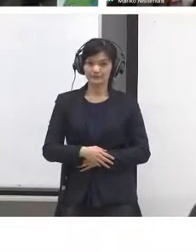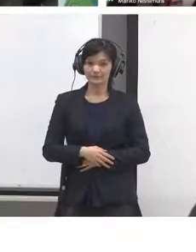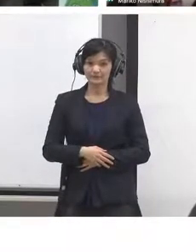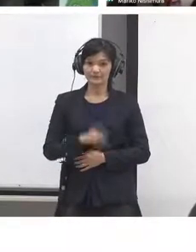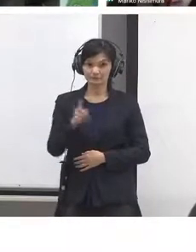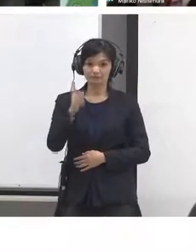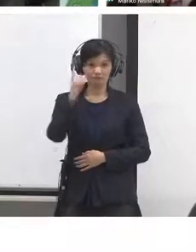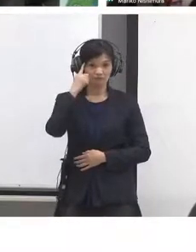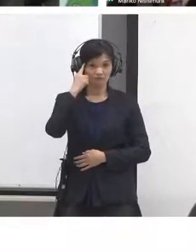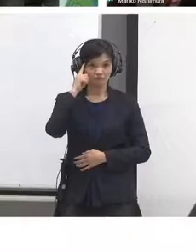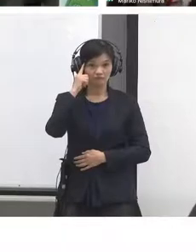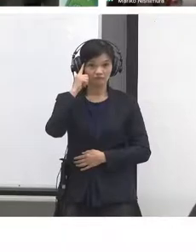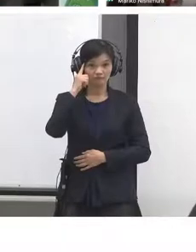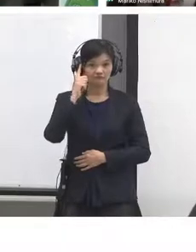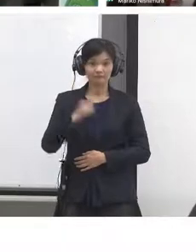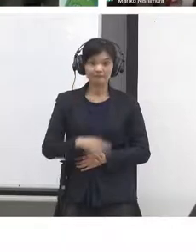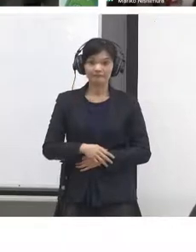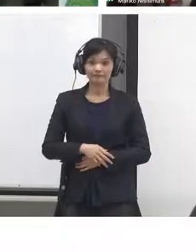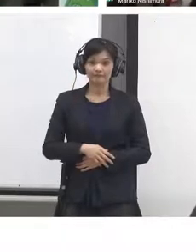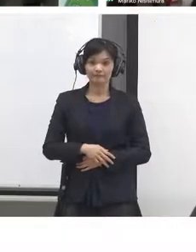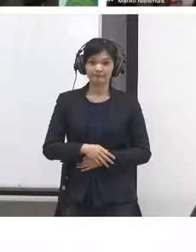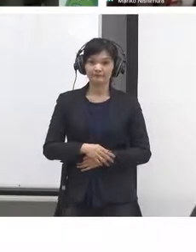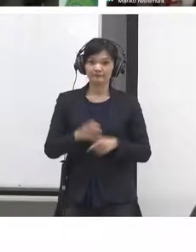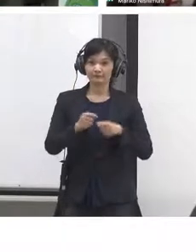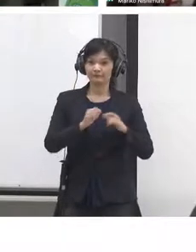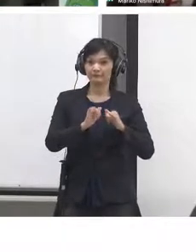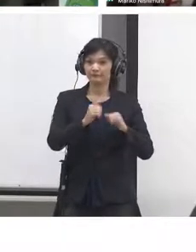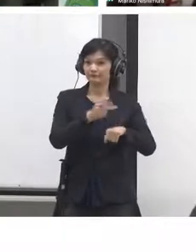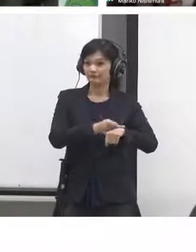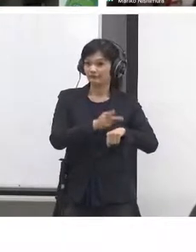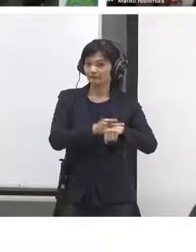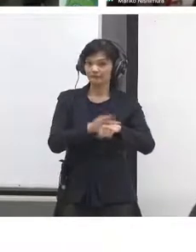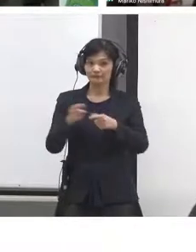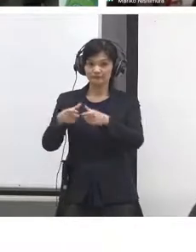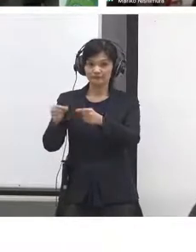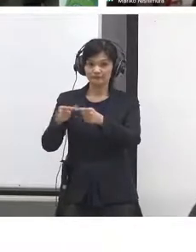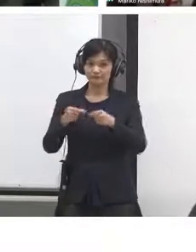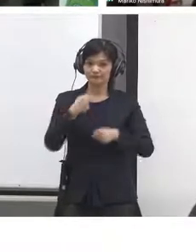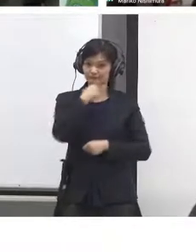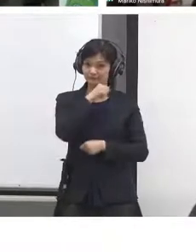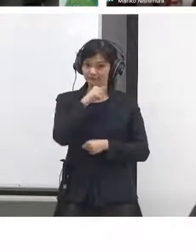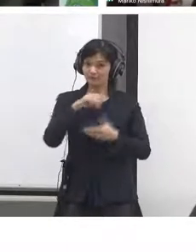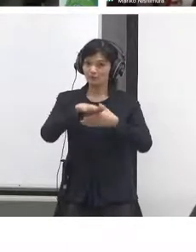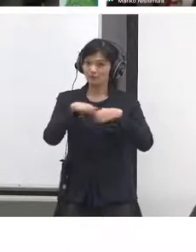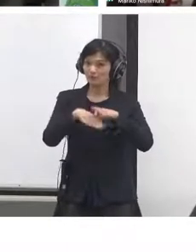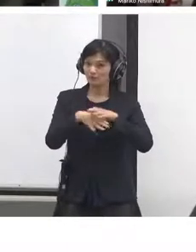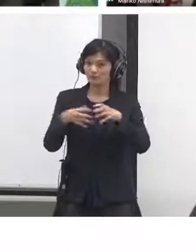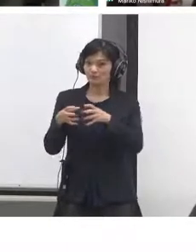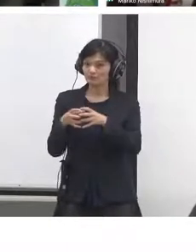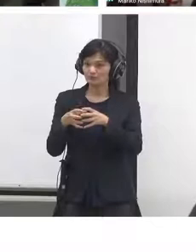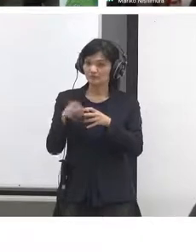cultural in civic tech in Japan? And also for Mami-san and Mariko-san, yeah.